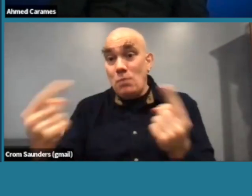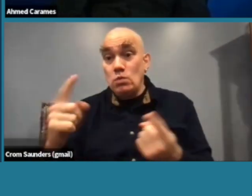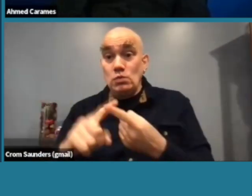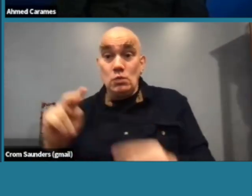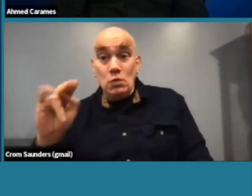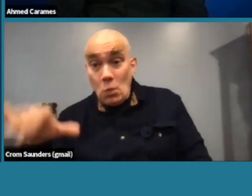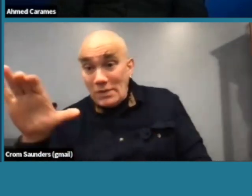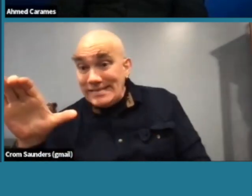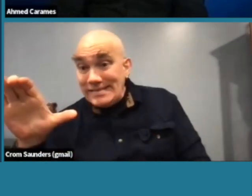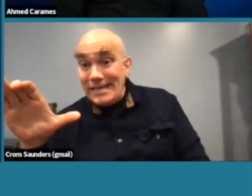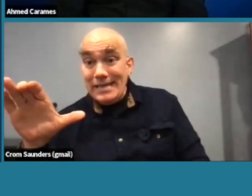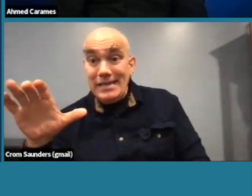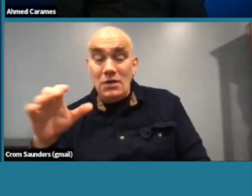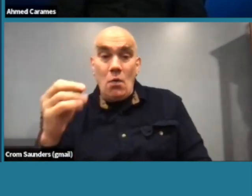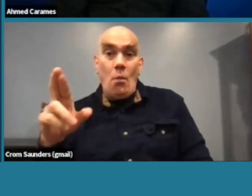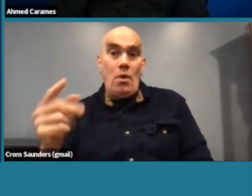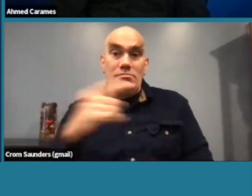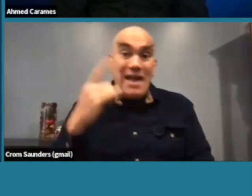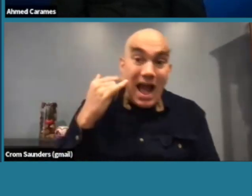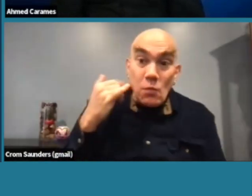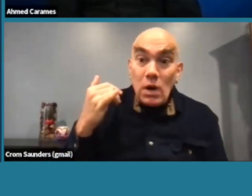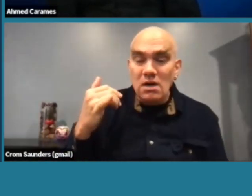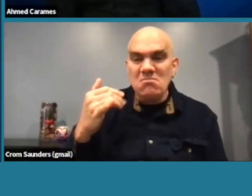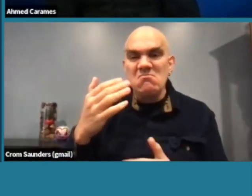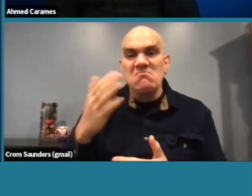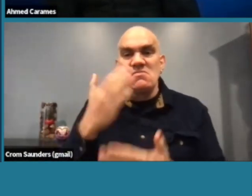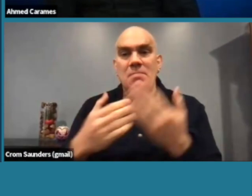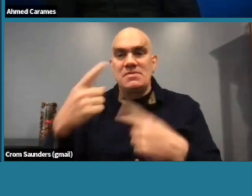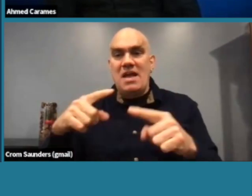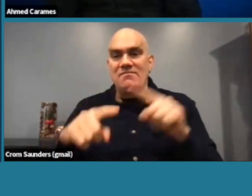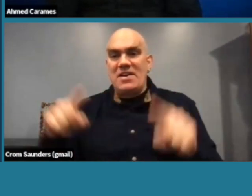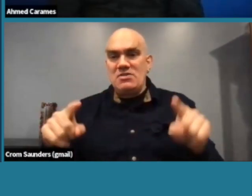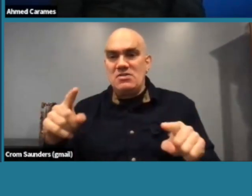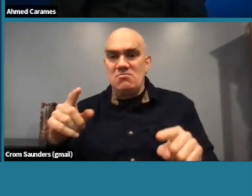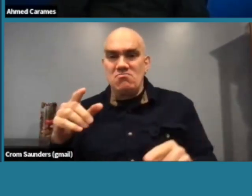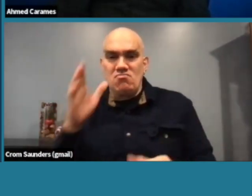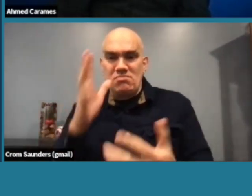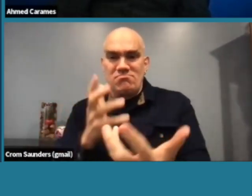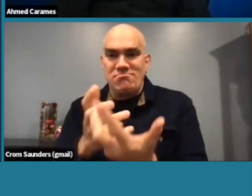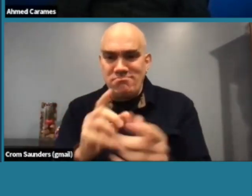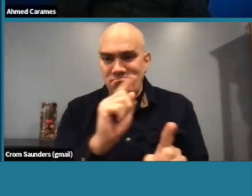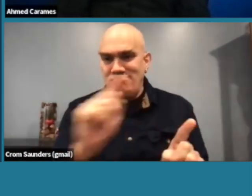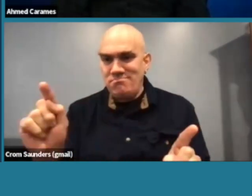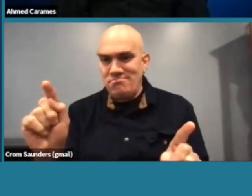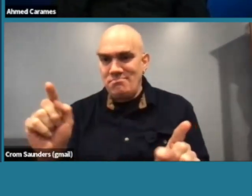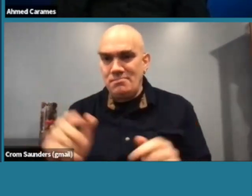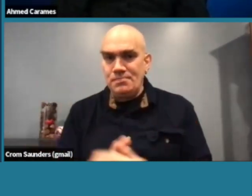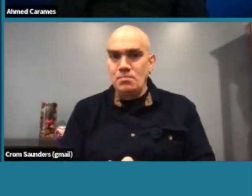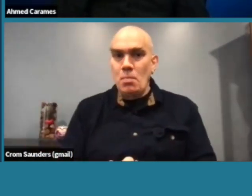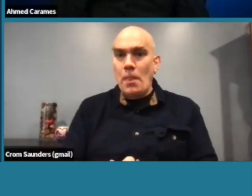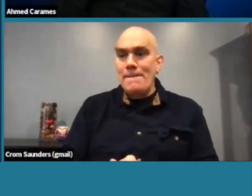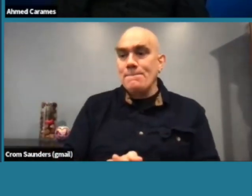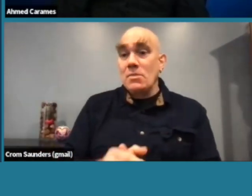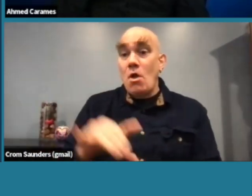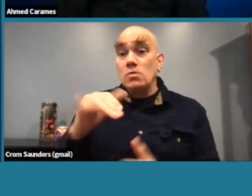So maybe that story is happening in Ohio as opposed to maybe NYC, maybe somewhere in California. You're going to